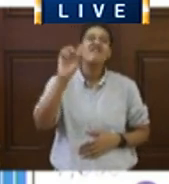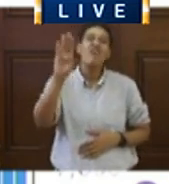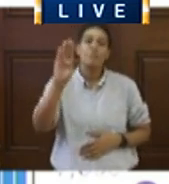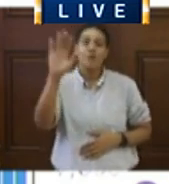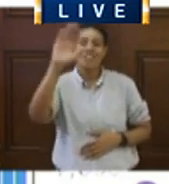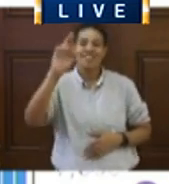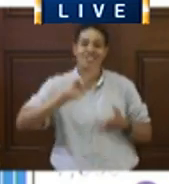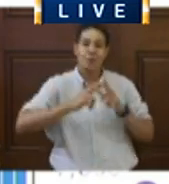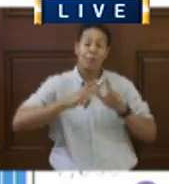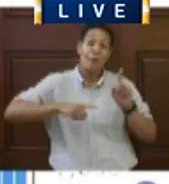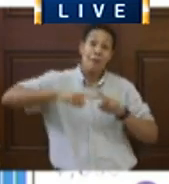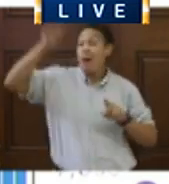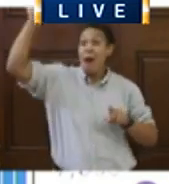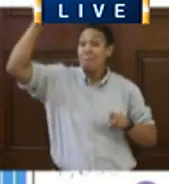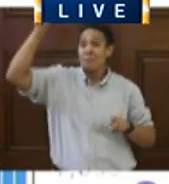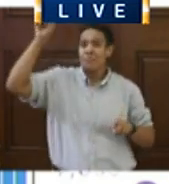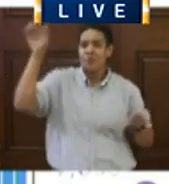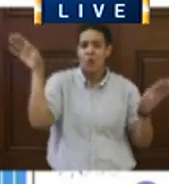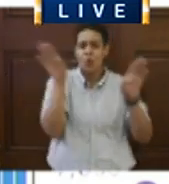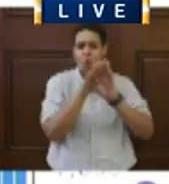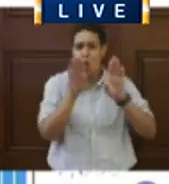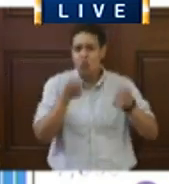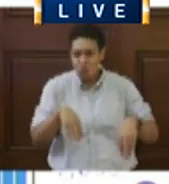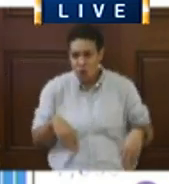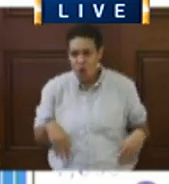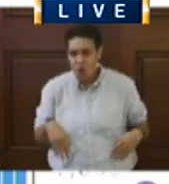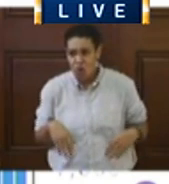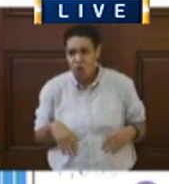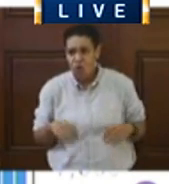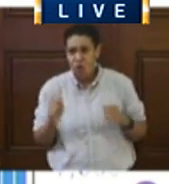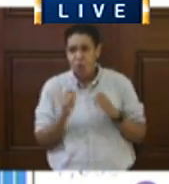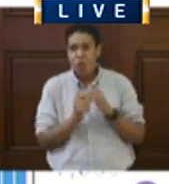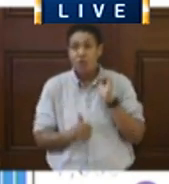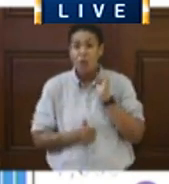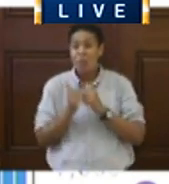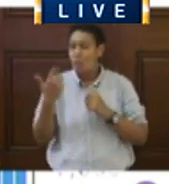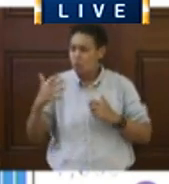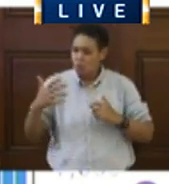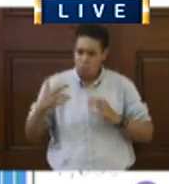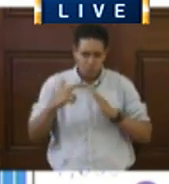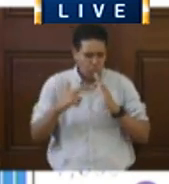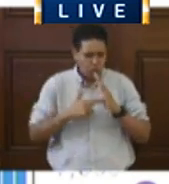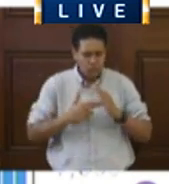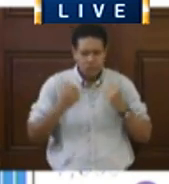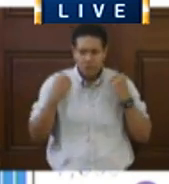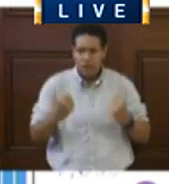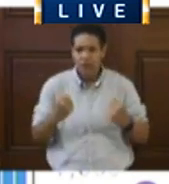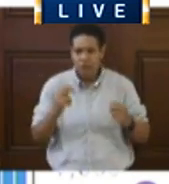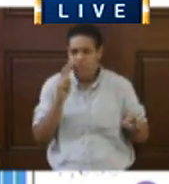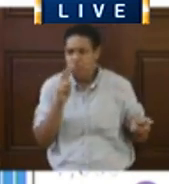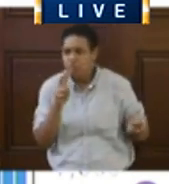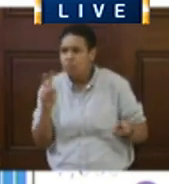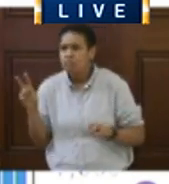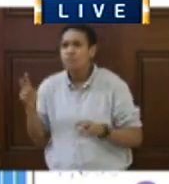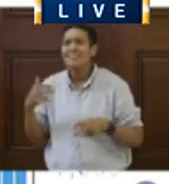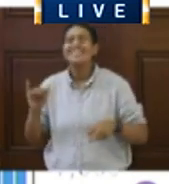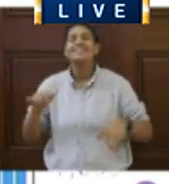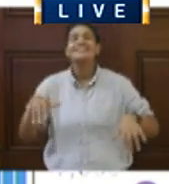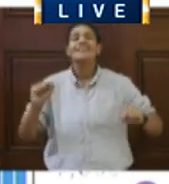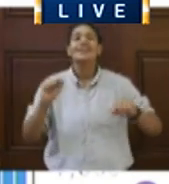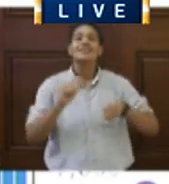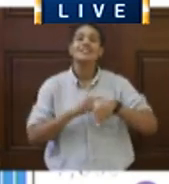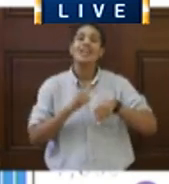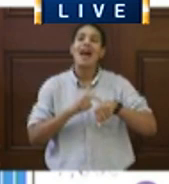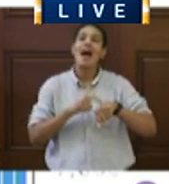a lockdown with the most extreme measures, it would still take some time to